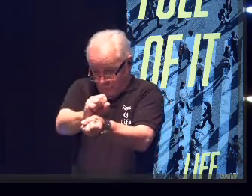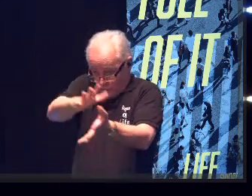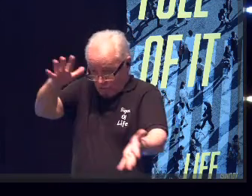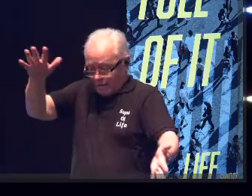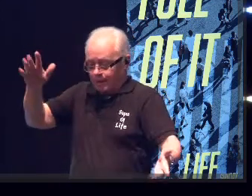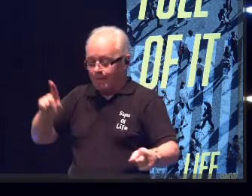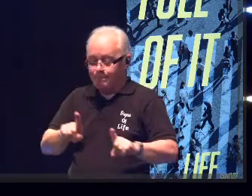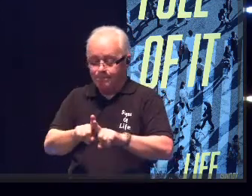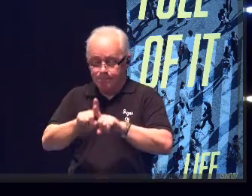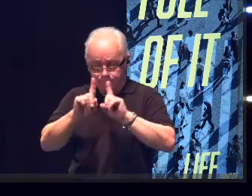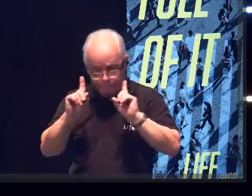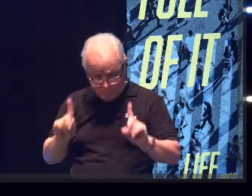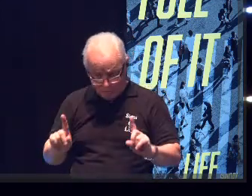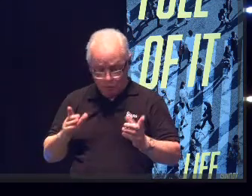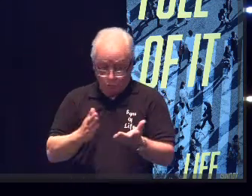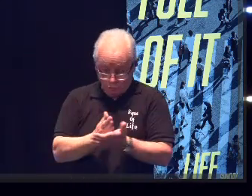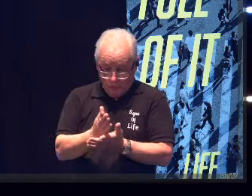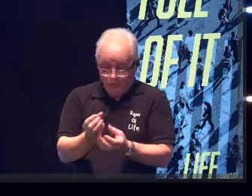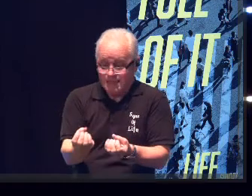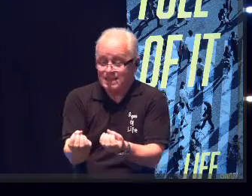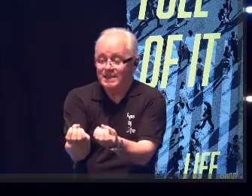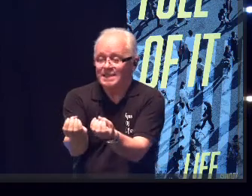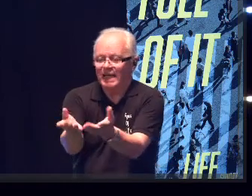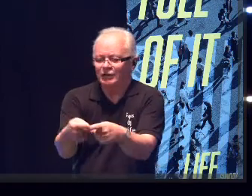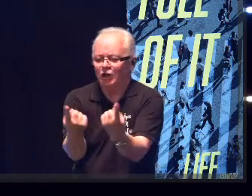But it's truth that sets us free.